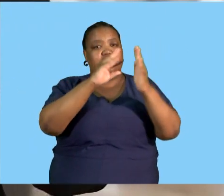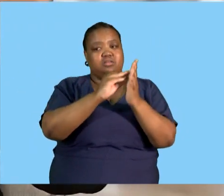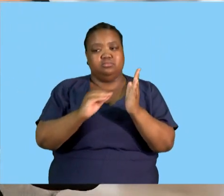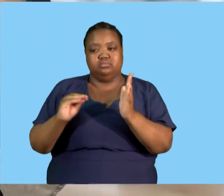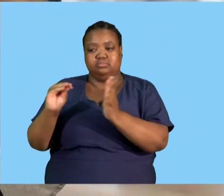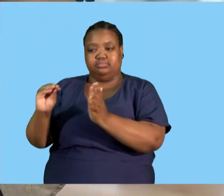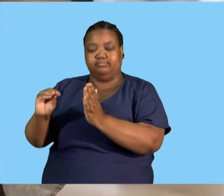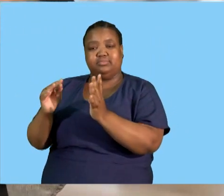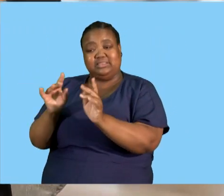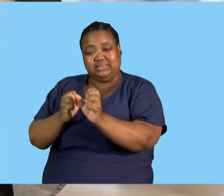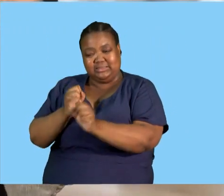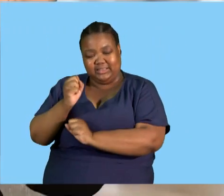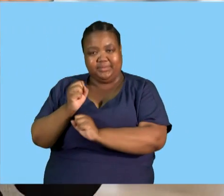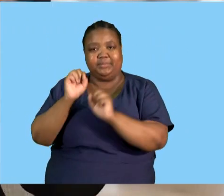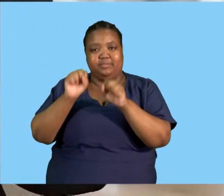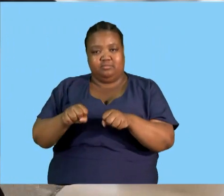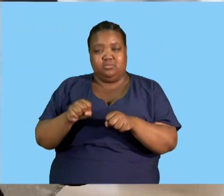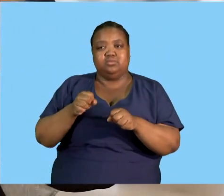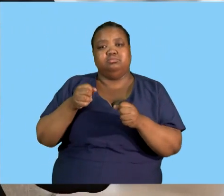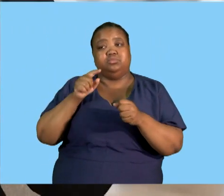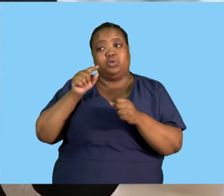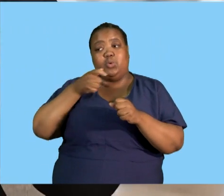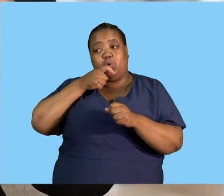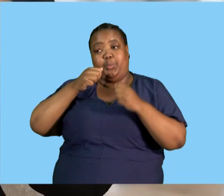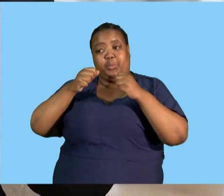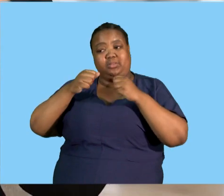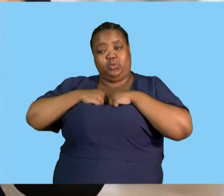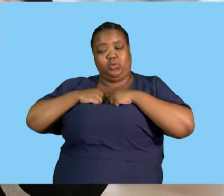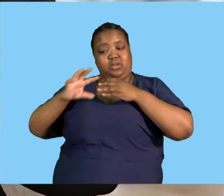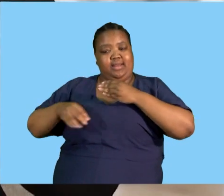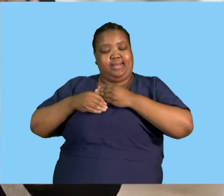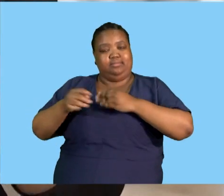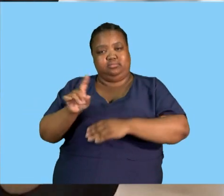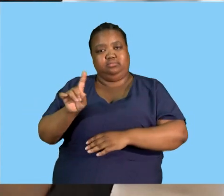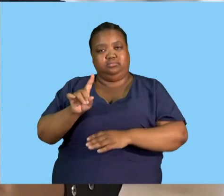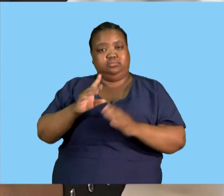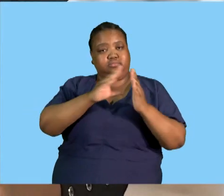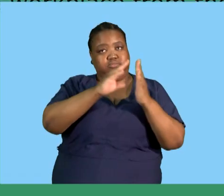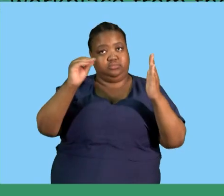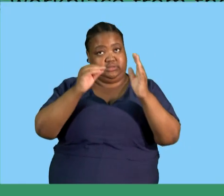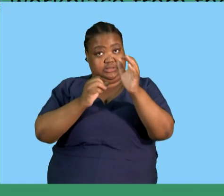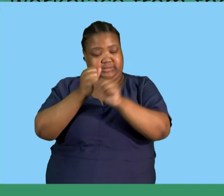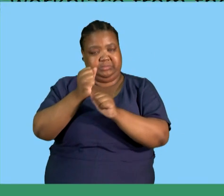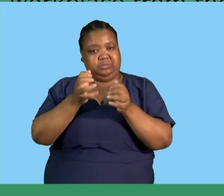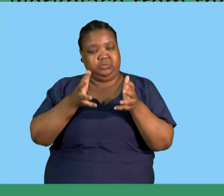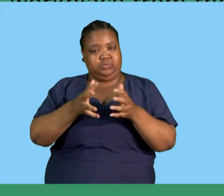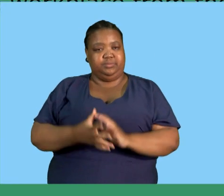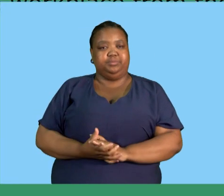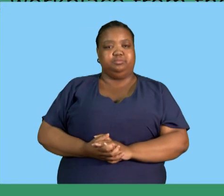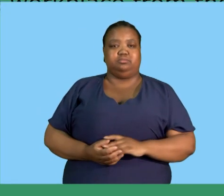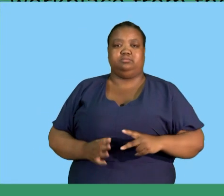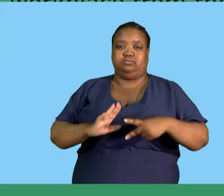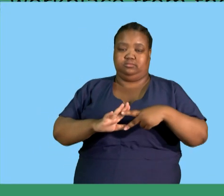don't put in your question marks, your commas, nothing. As is, you take it from the scenario as is. So you're quoting